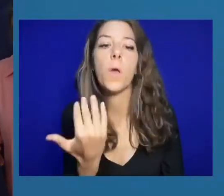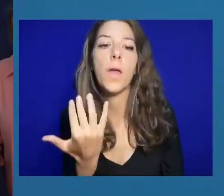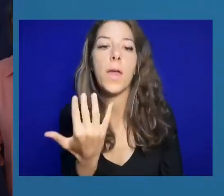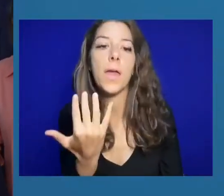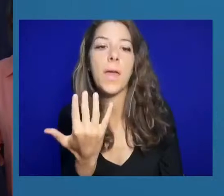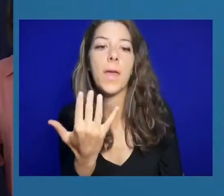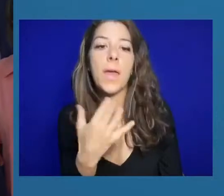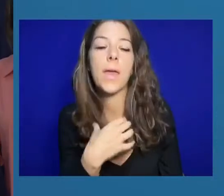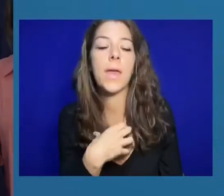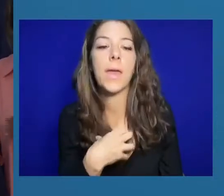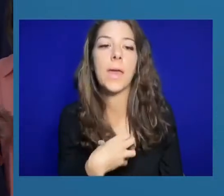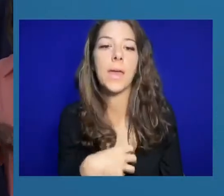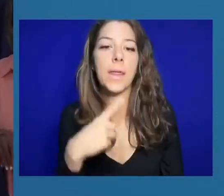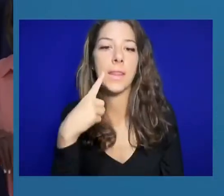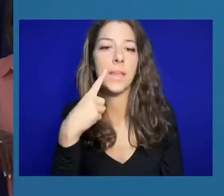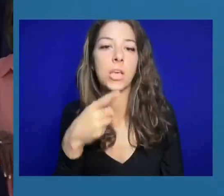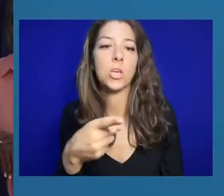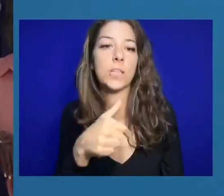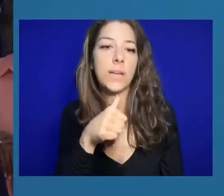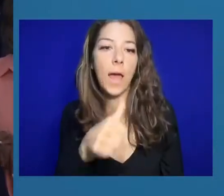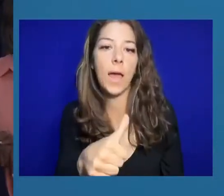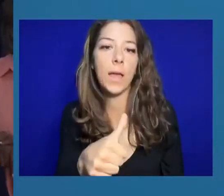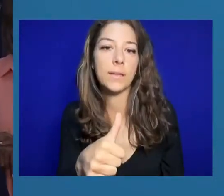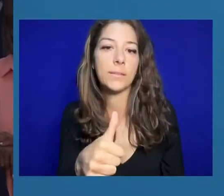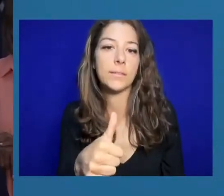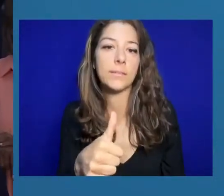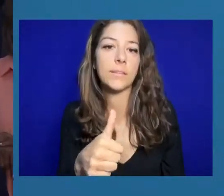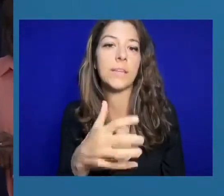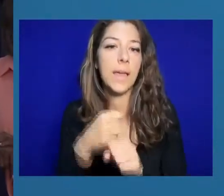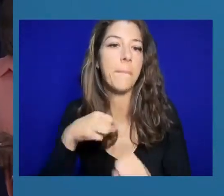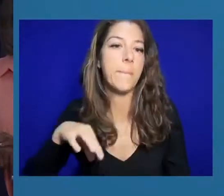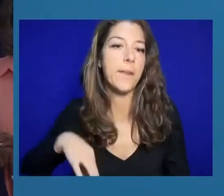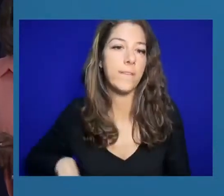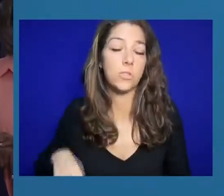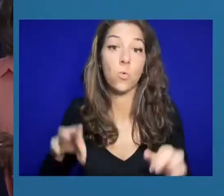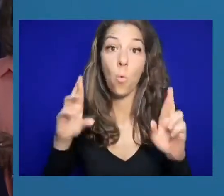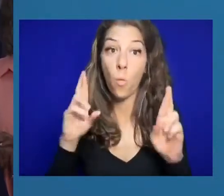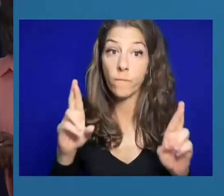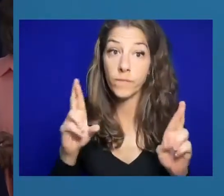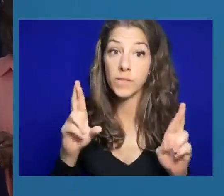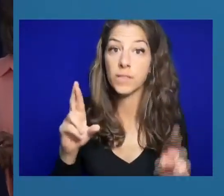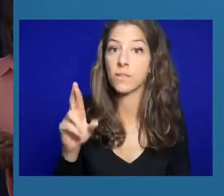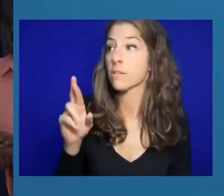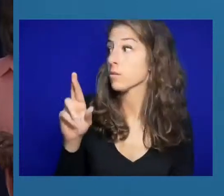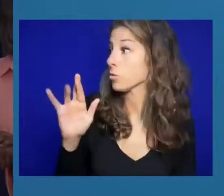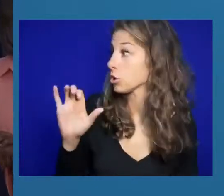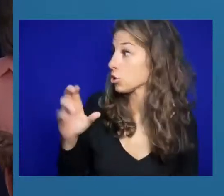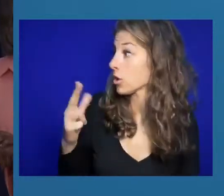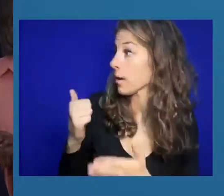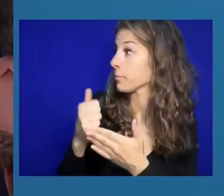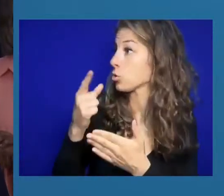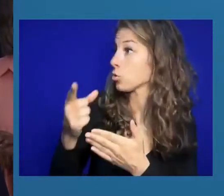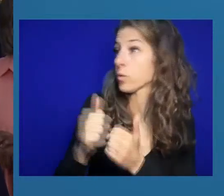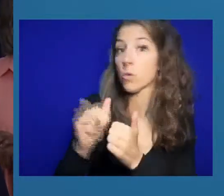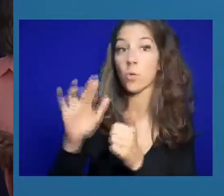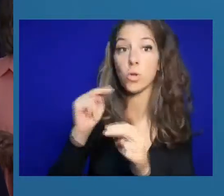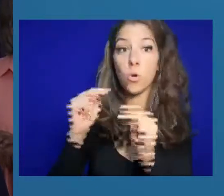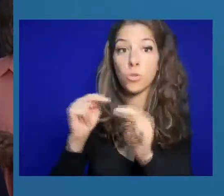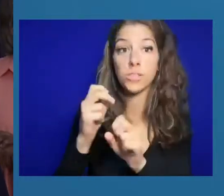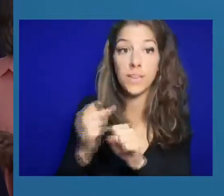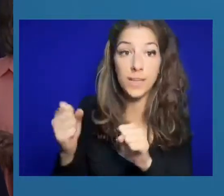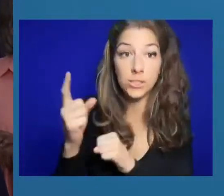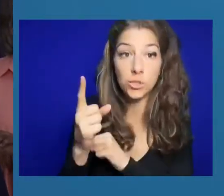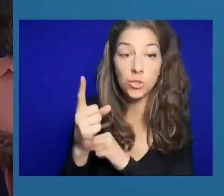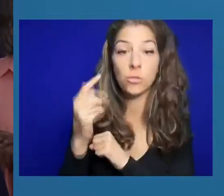you because they think that you're not going to get benefits. So hopefully, Rich, this helps you in your negotiation next year, knowing